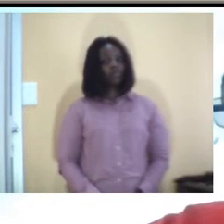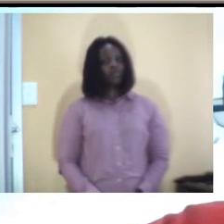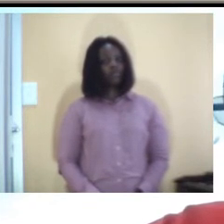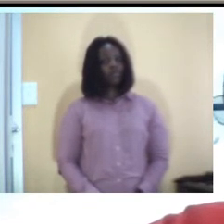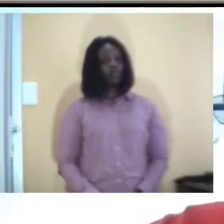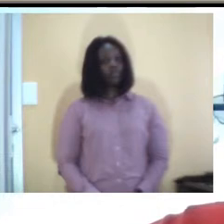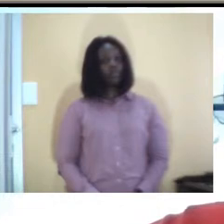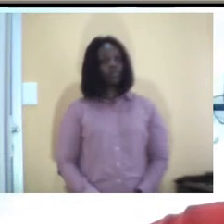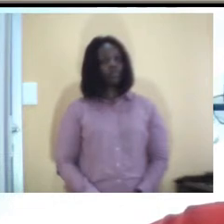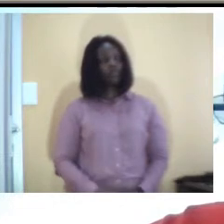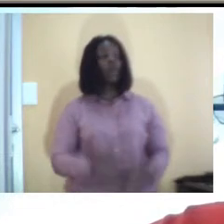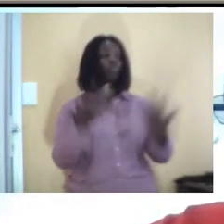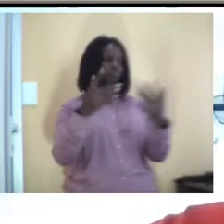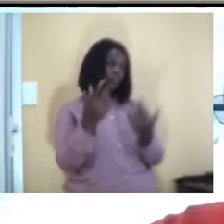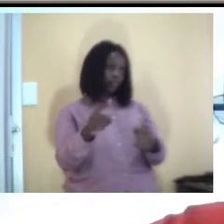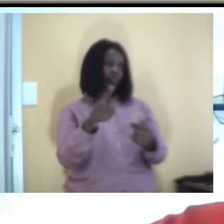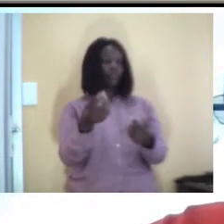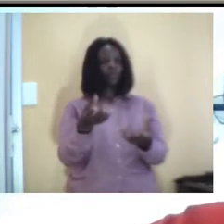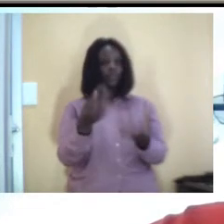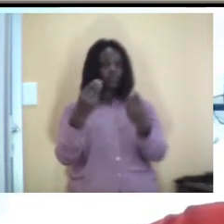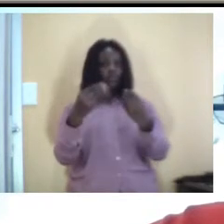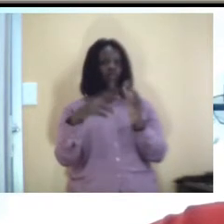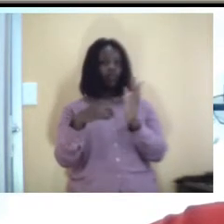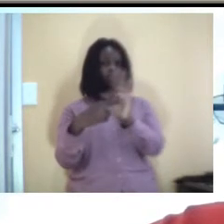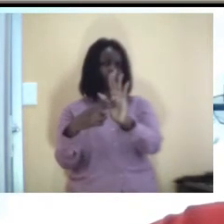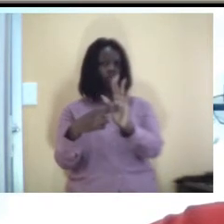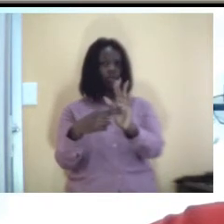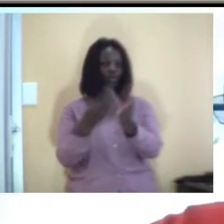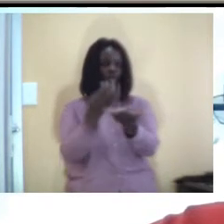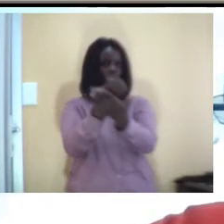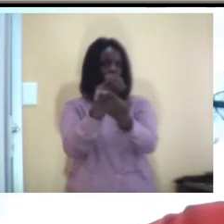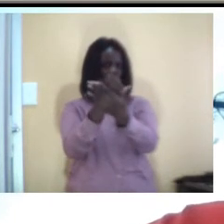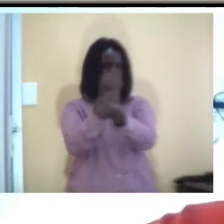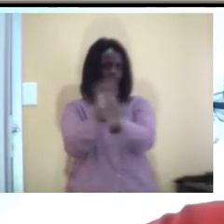role of economic freedom